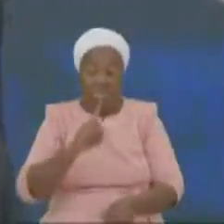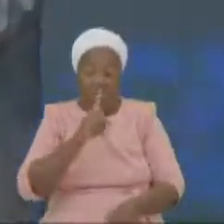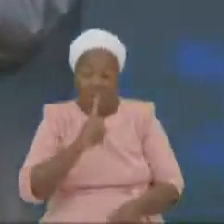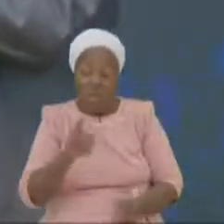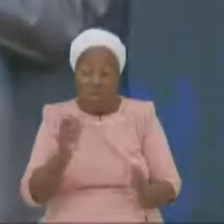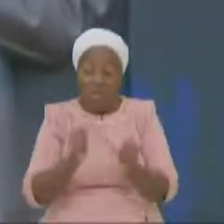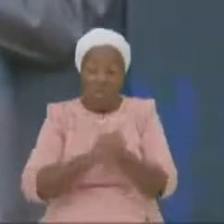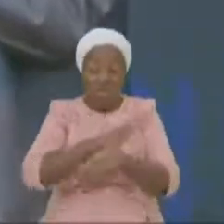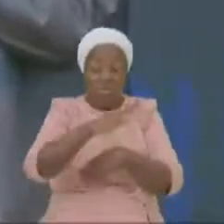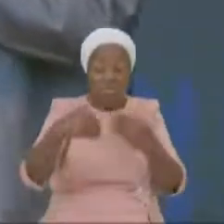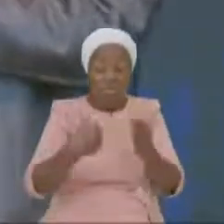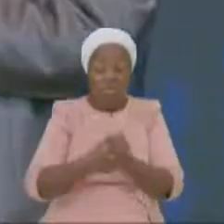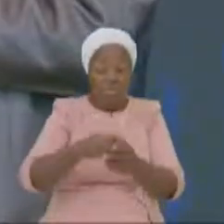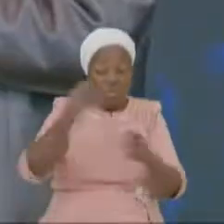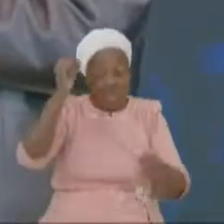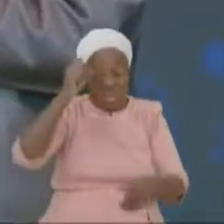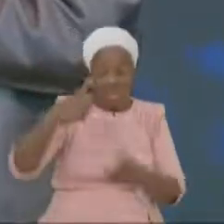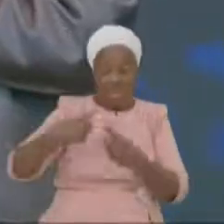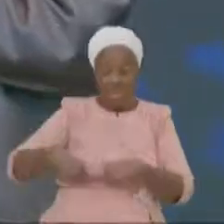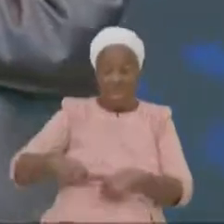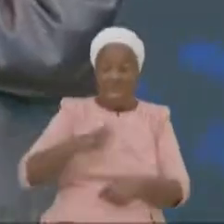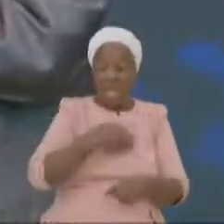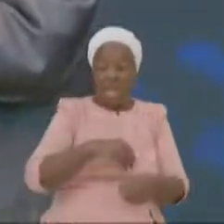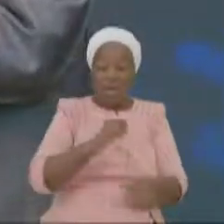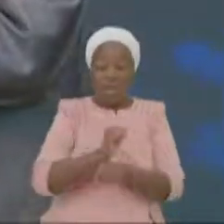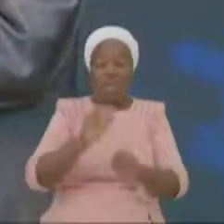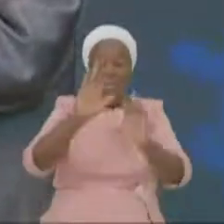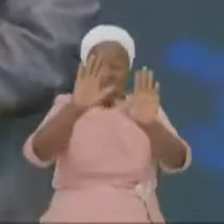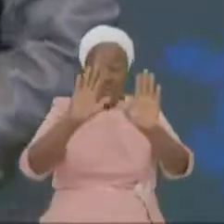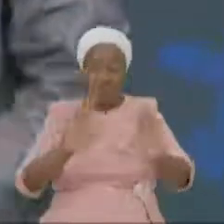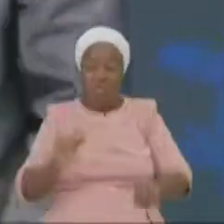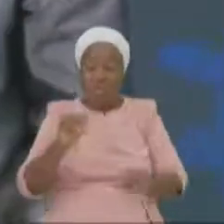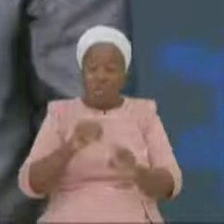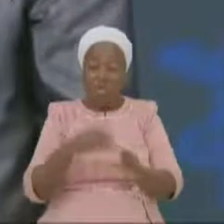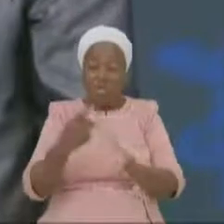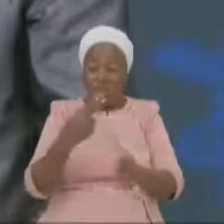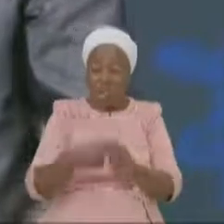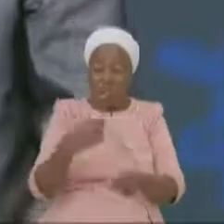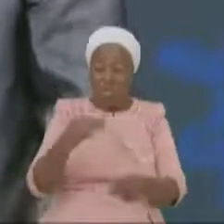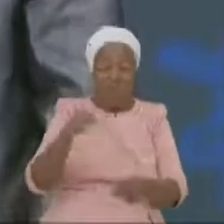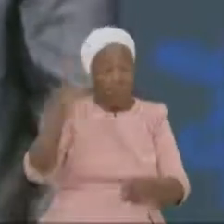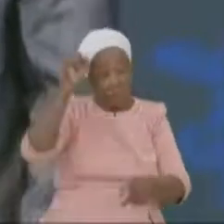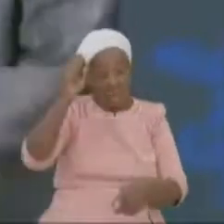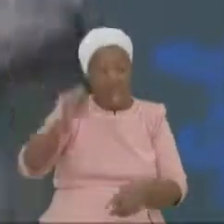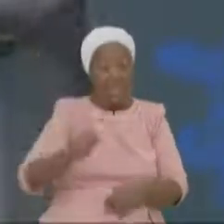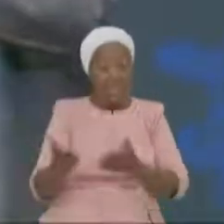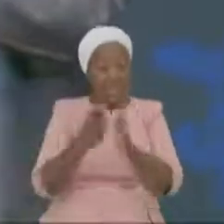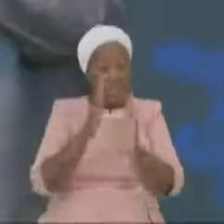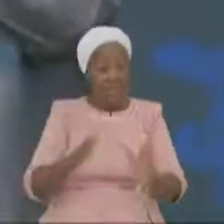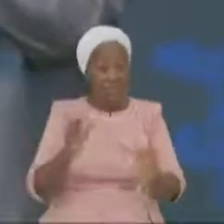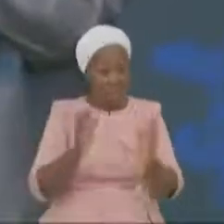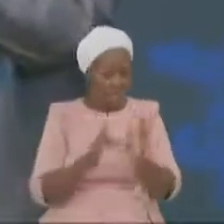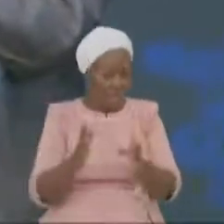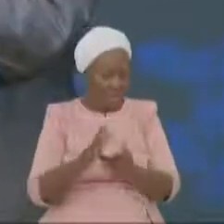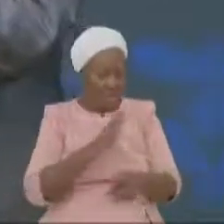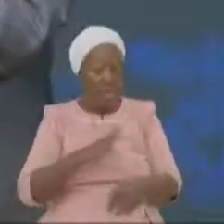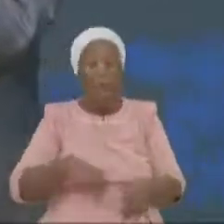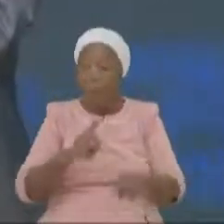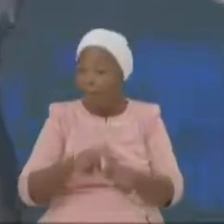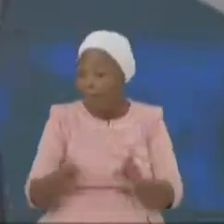sincere miracles in the name of his Savior Jesus Christ.